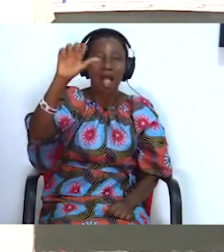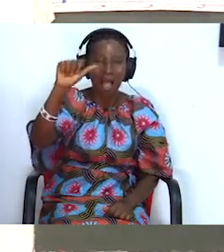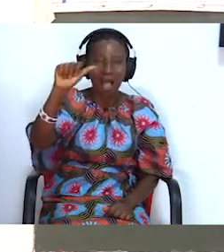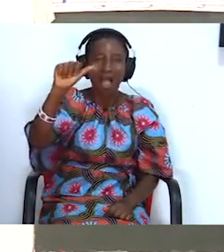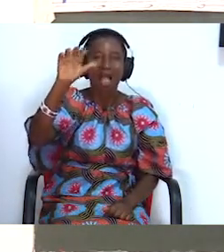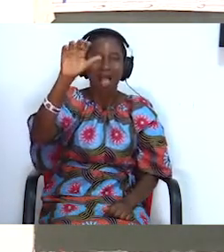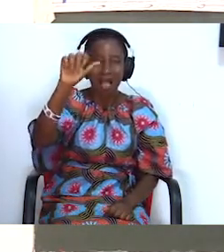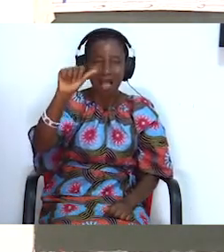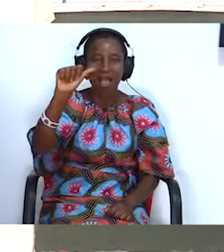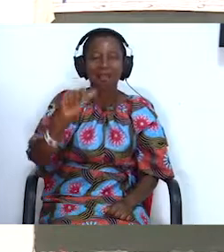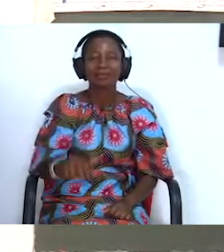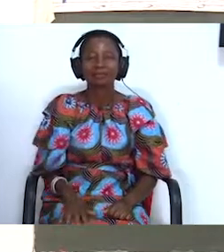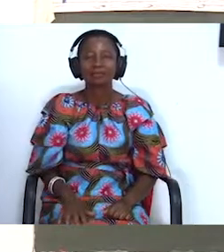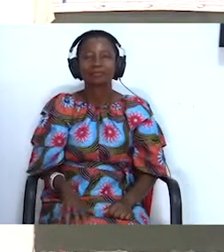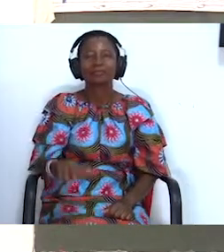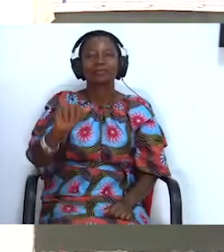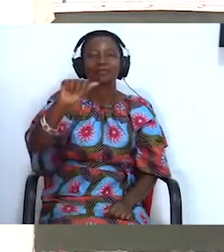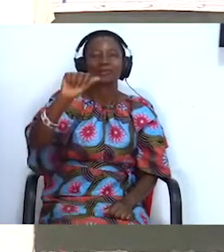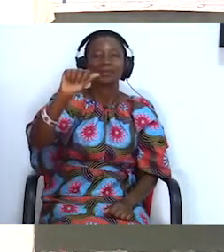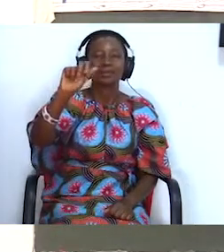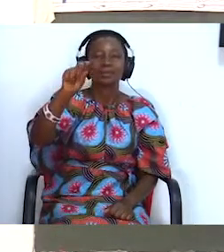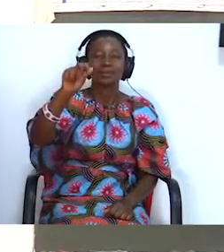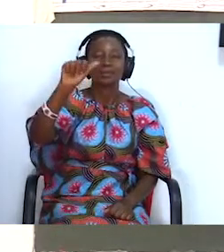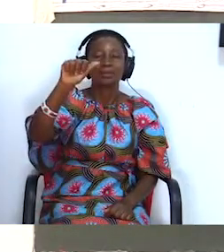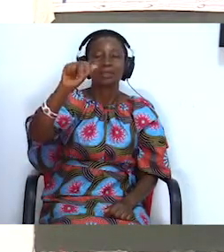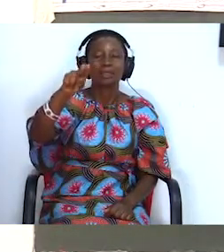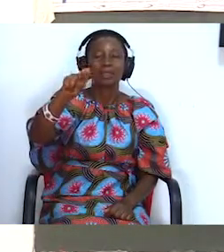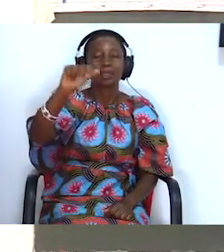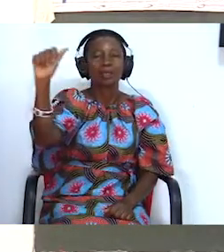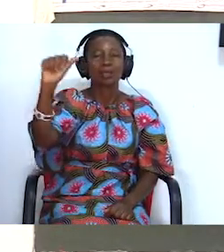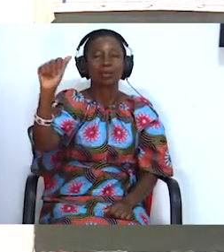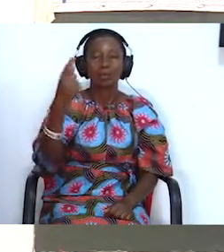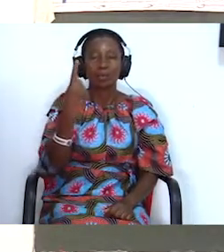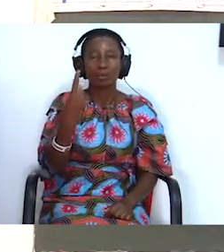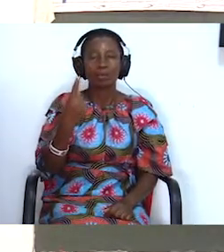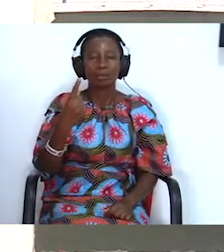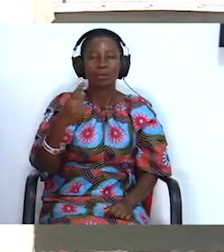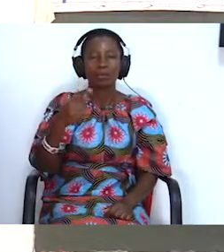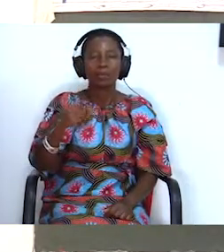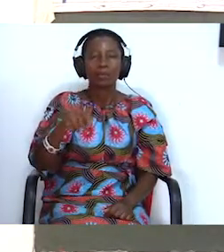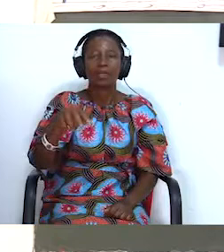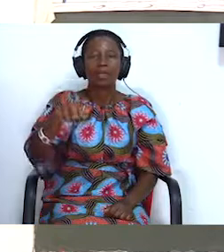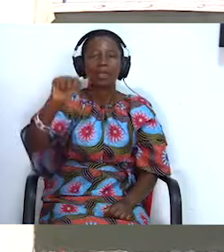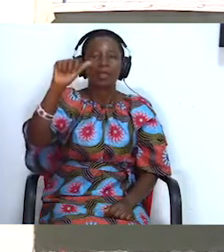When you say axe, you begin with the sound ah.